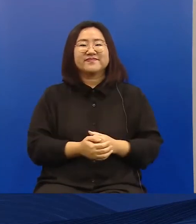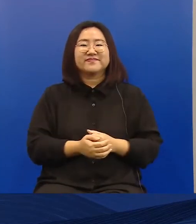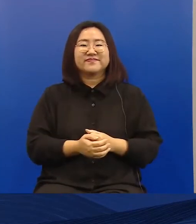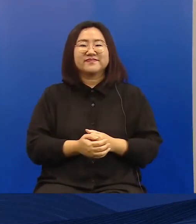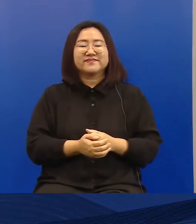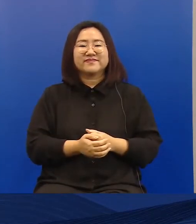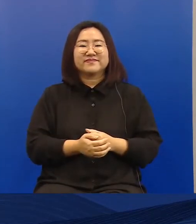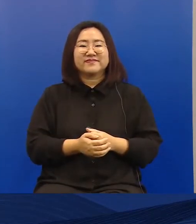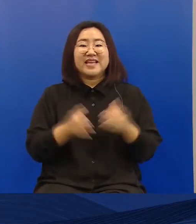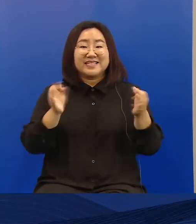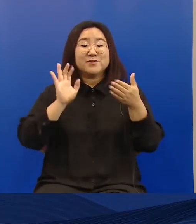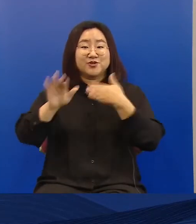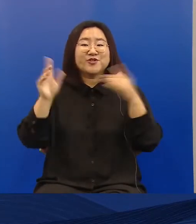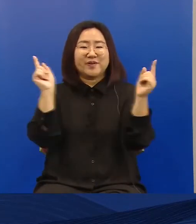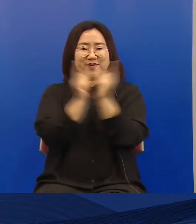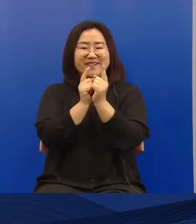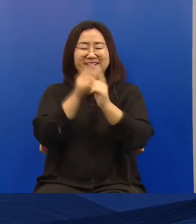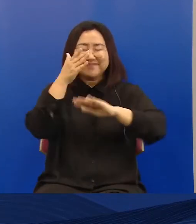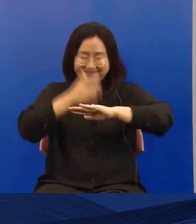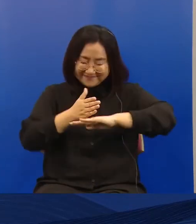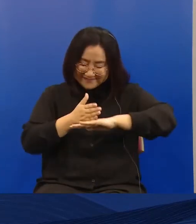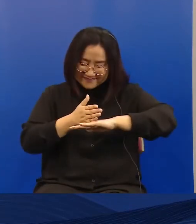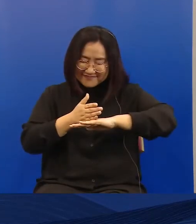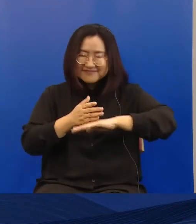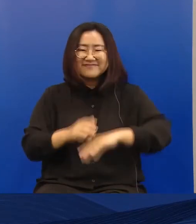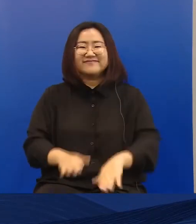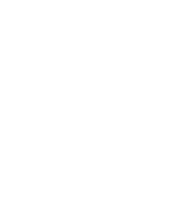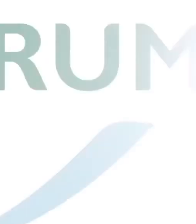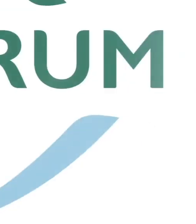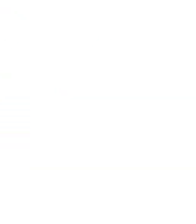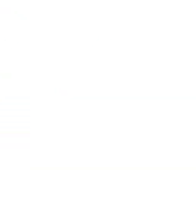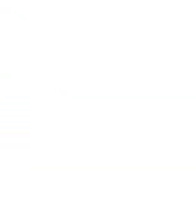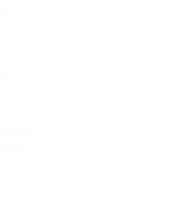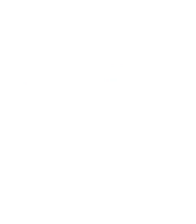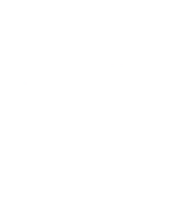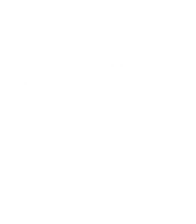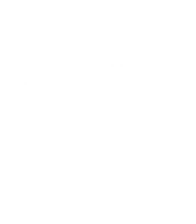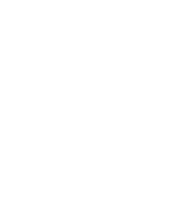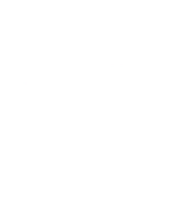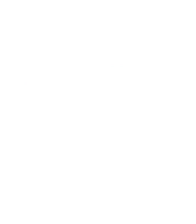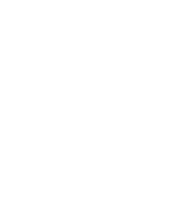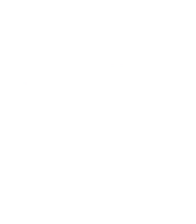p.m. Please be with us, and see you very soon. Thank you very much.